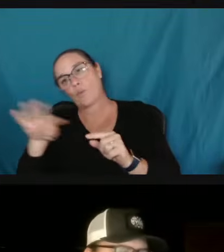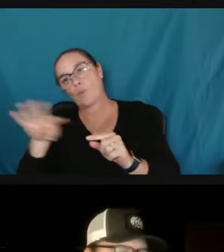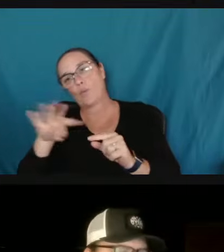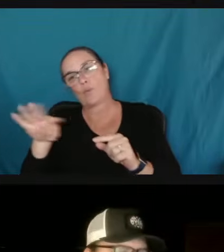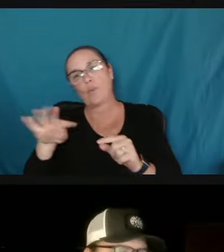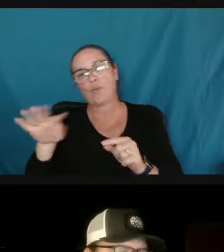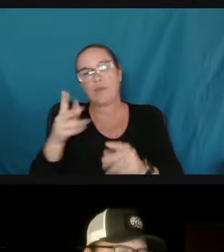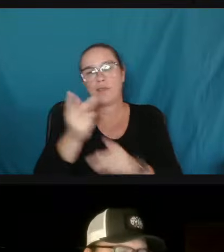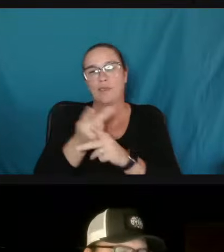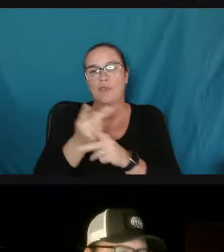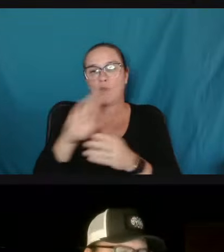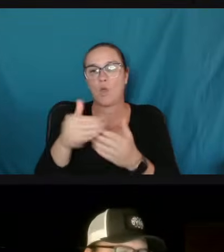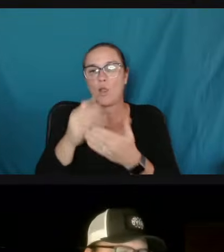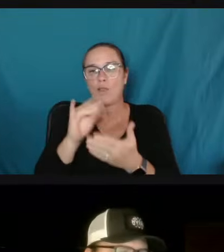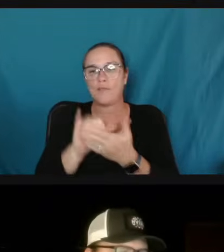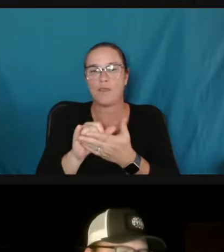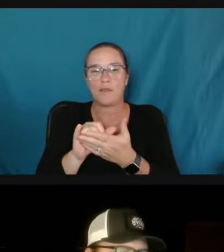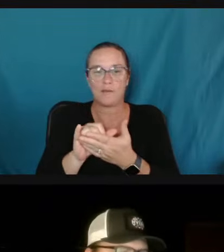keeping that